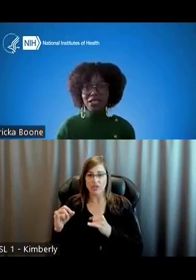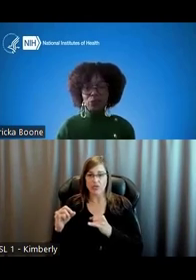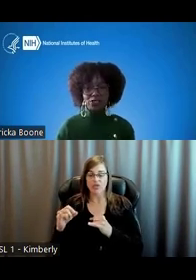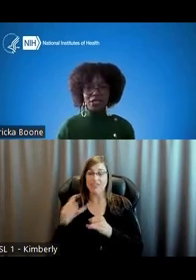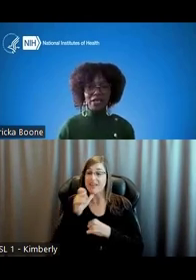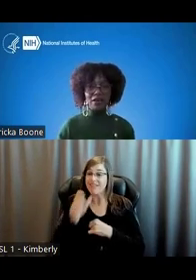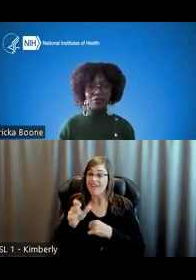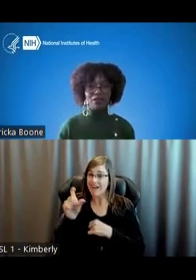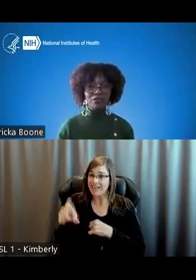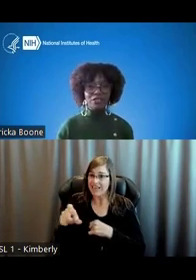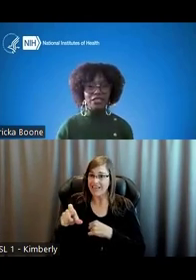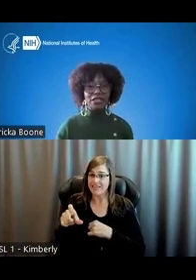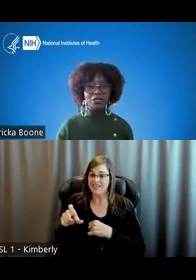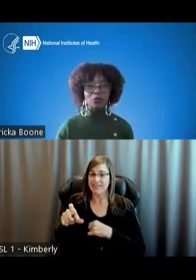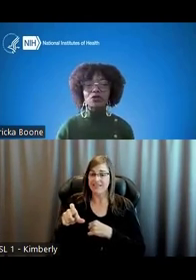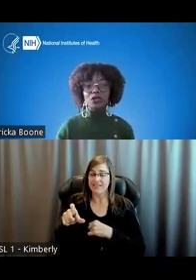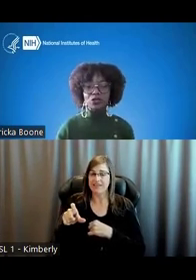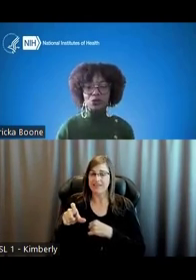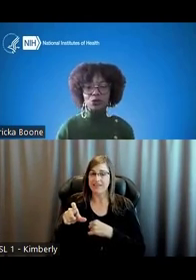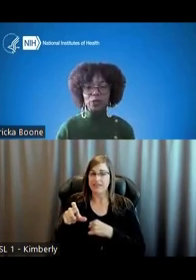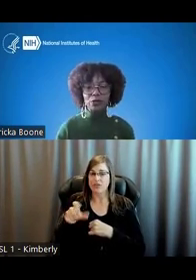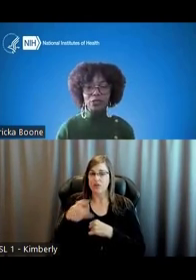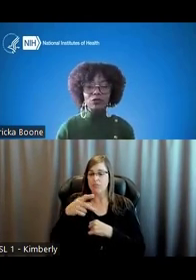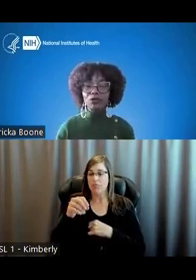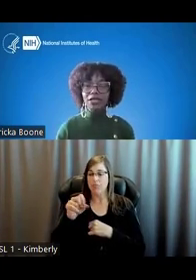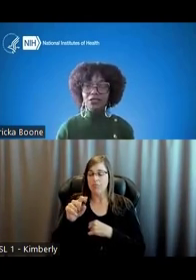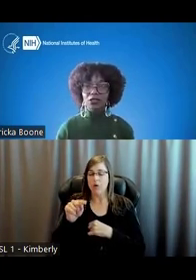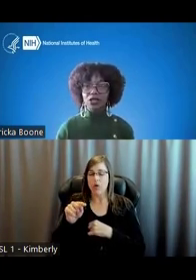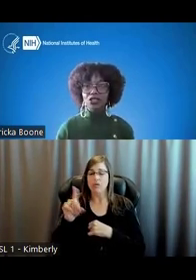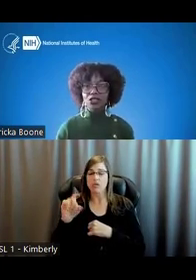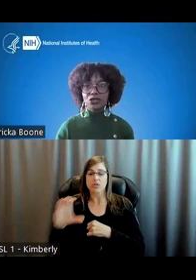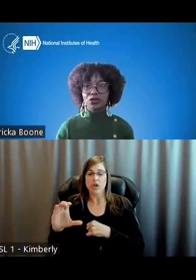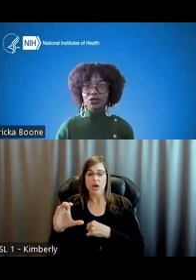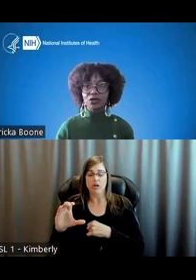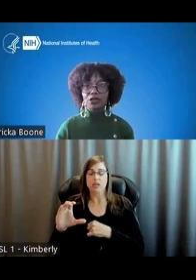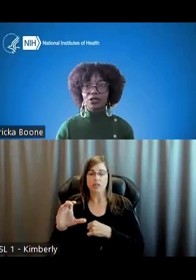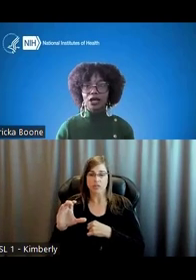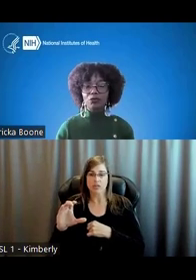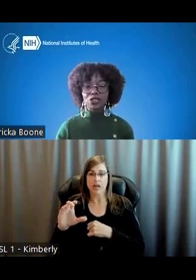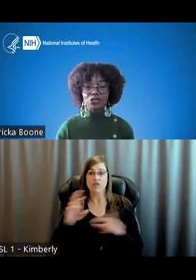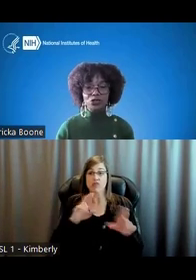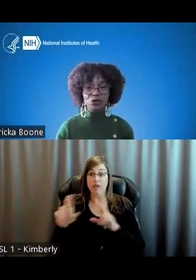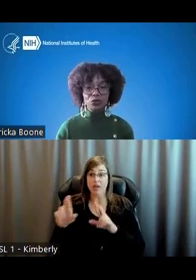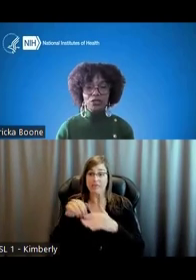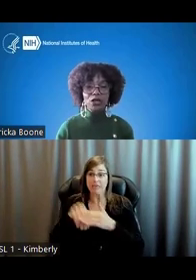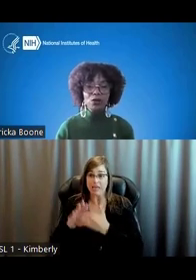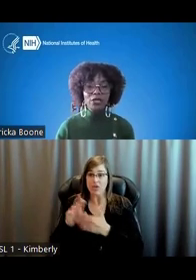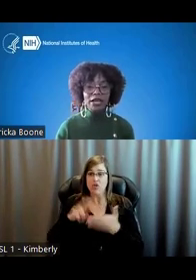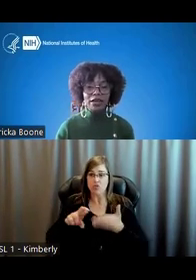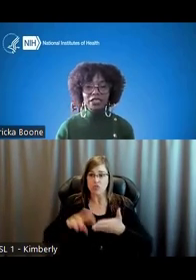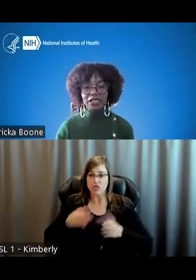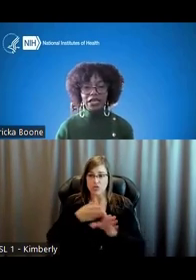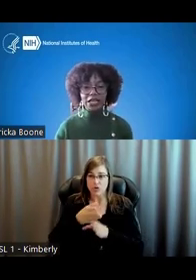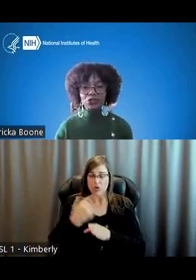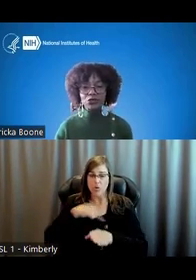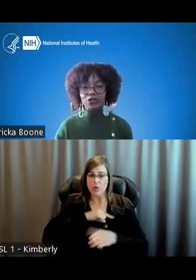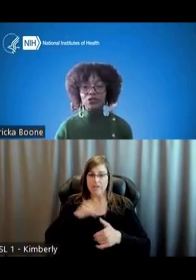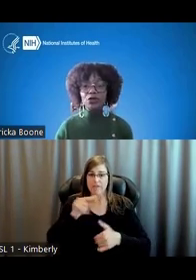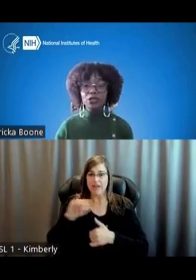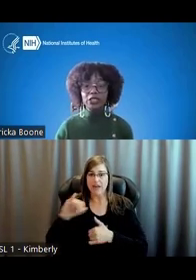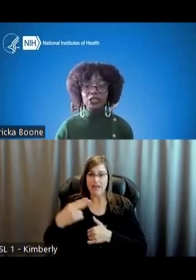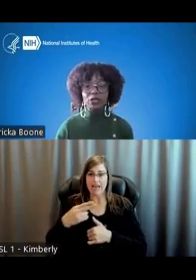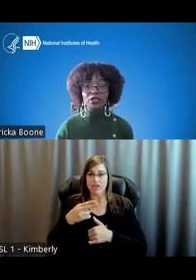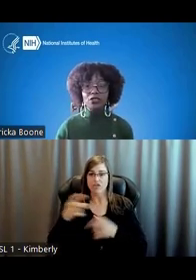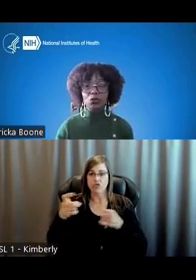not need to partake of the postdoctoral period and they're ready to launch into their research careers, we have the NIH